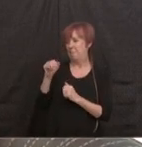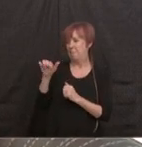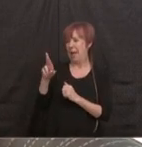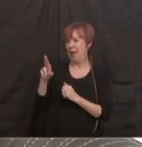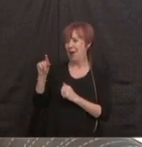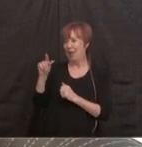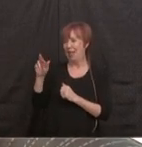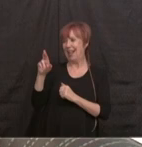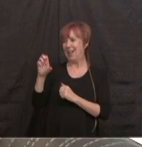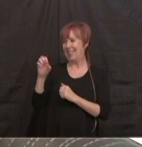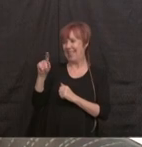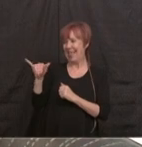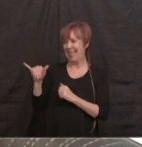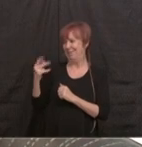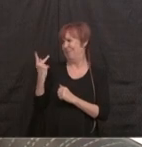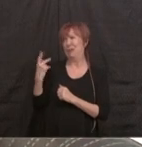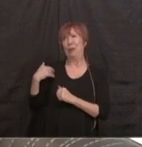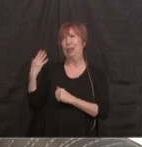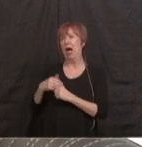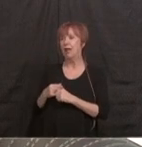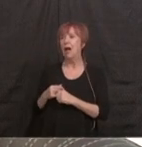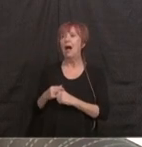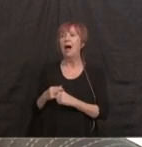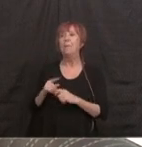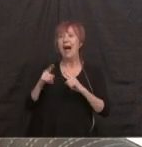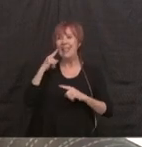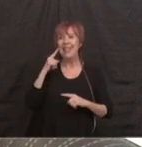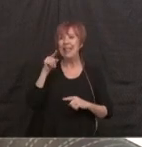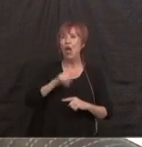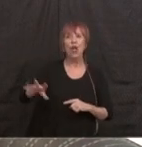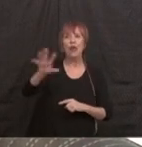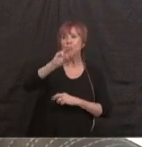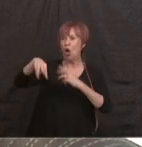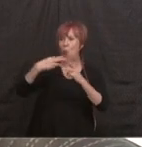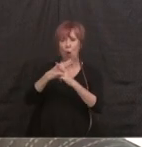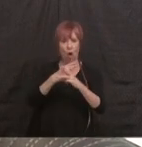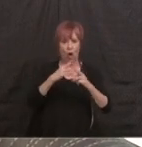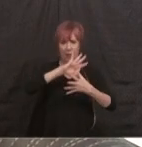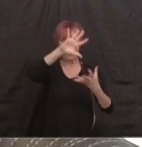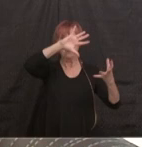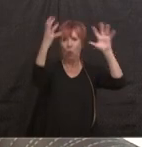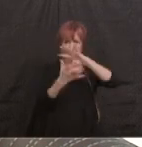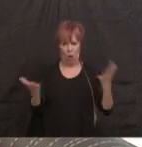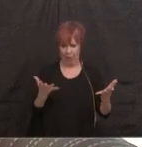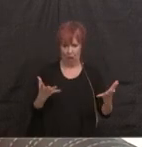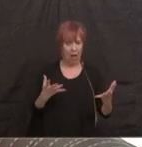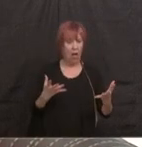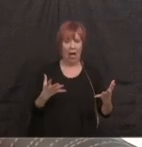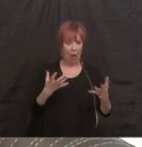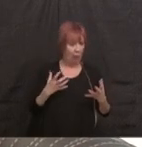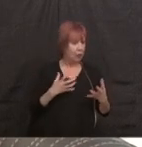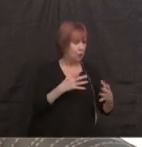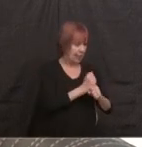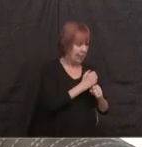ago. And so I think there's a world in which I want to find a way to take what I do and the incredible supportive environment